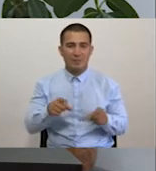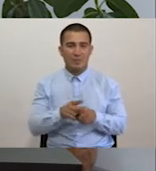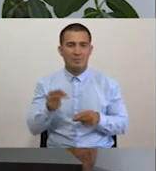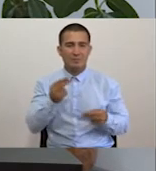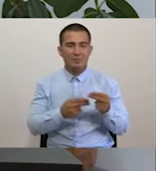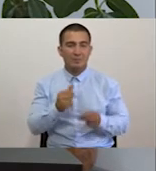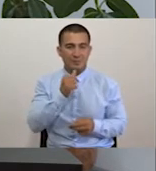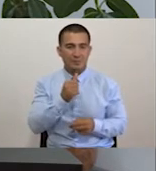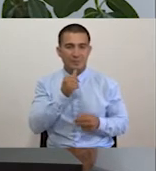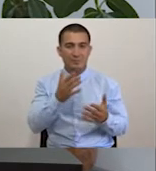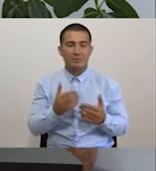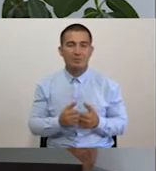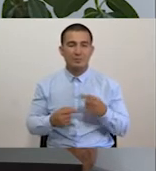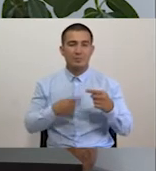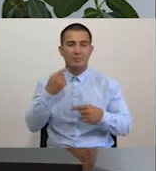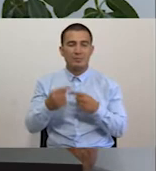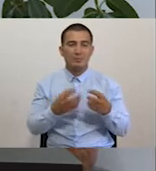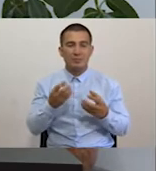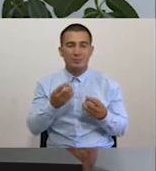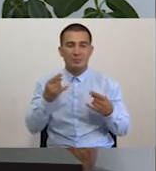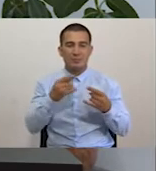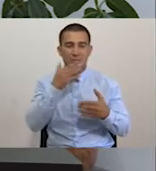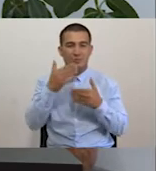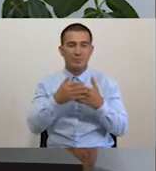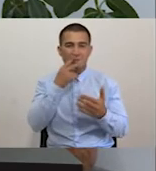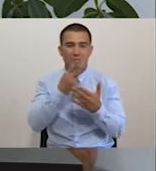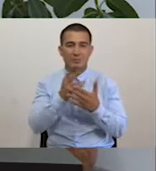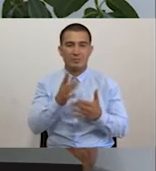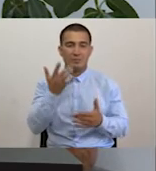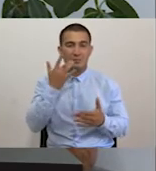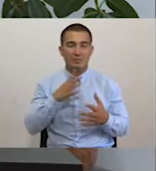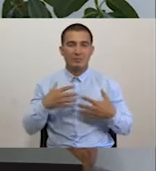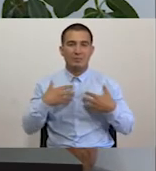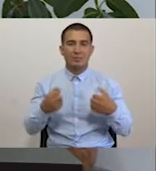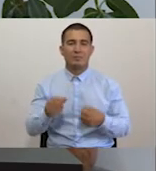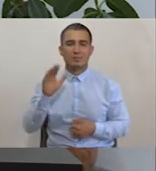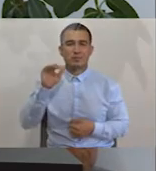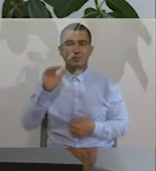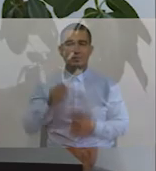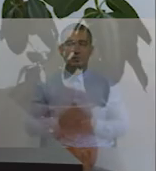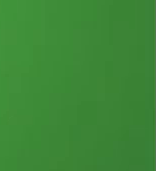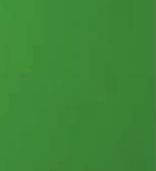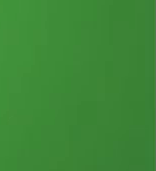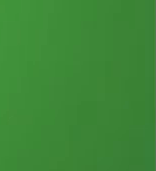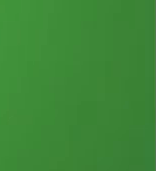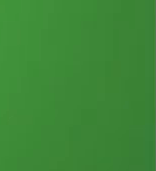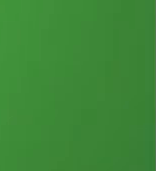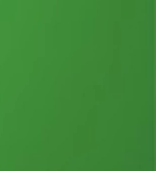tasvirni ishlab ko'ring. Kelasi darsimizda efir orqali ko'rishguncha salomat bo'ling.